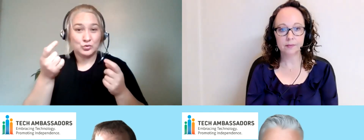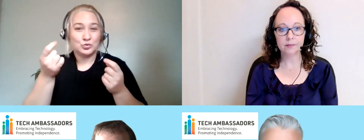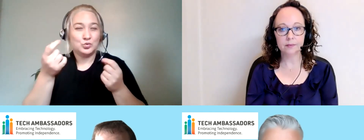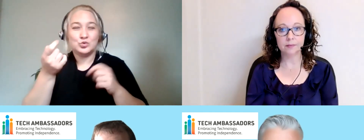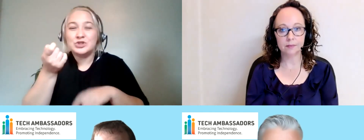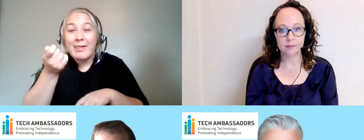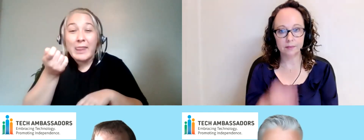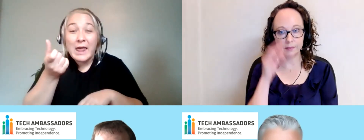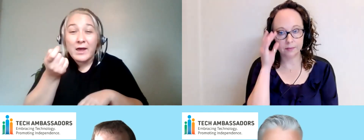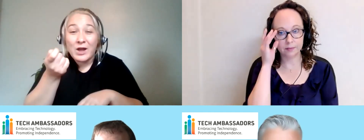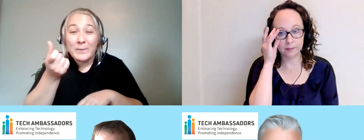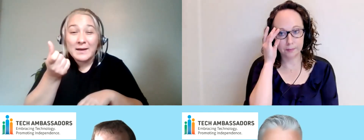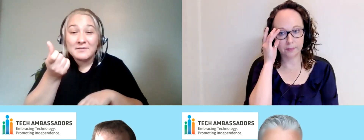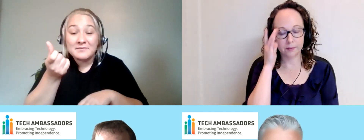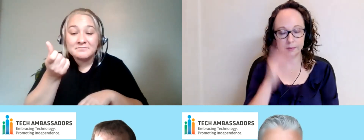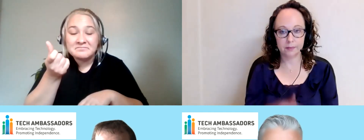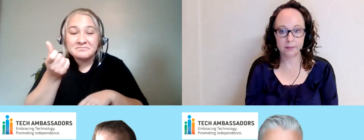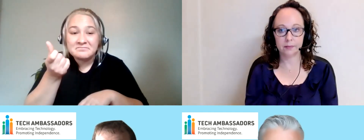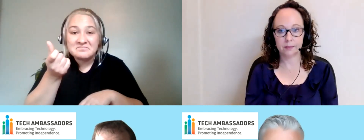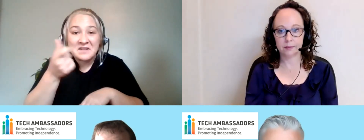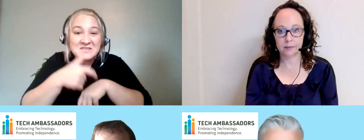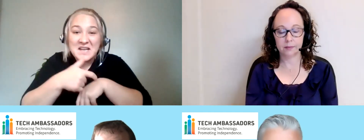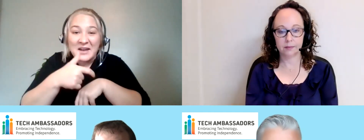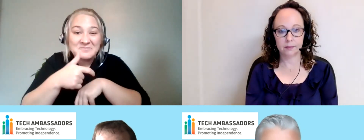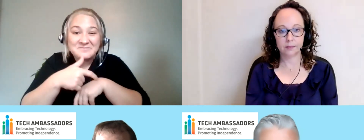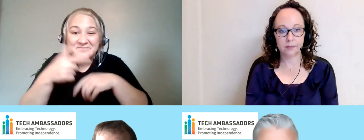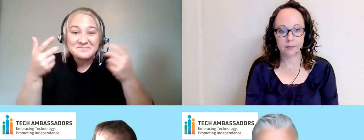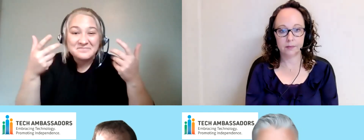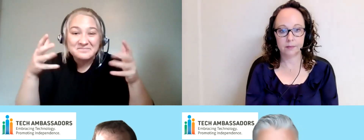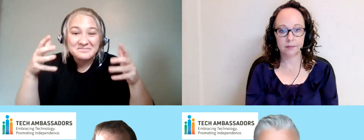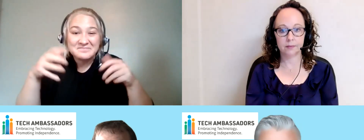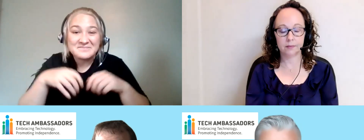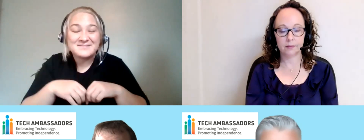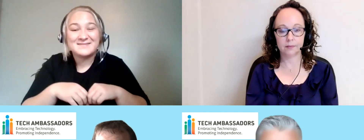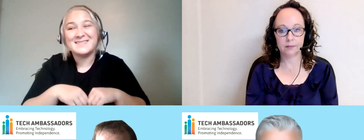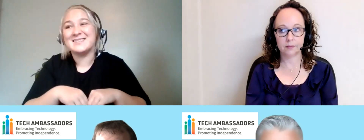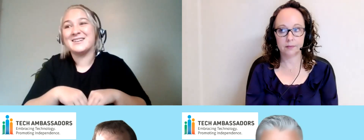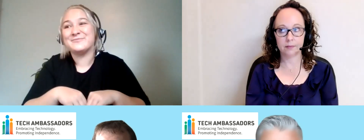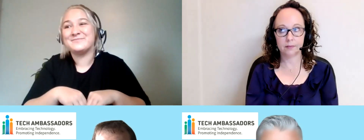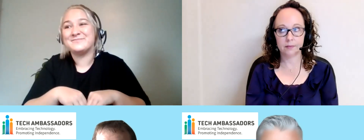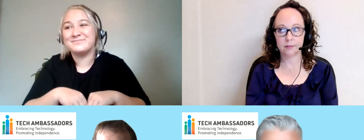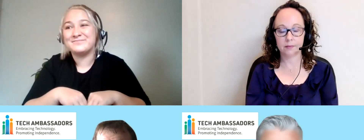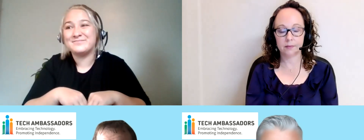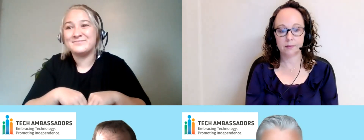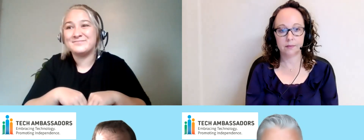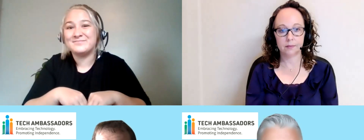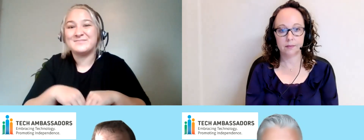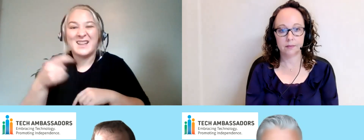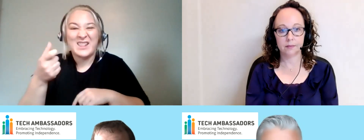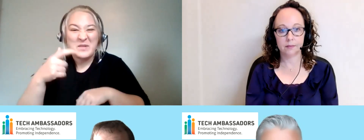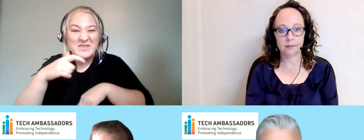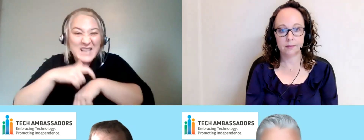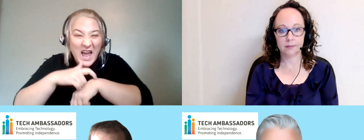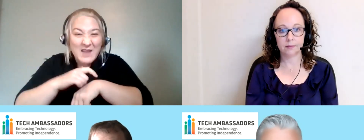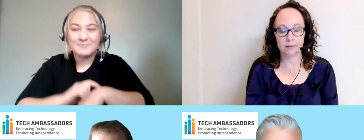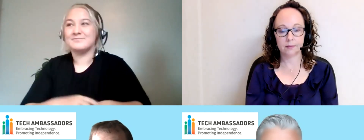of like time and like work